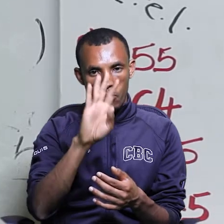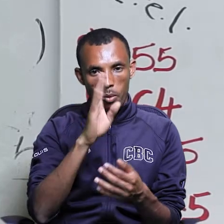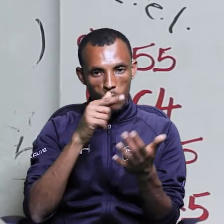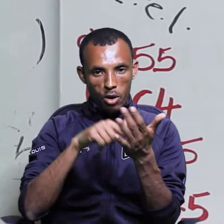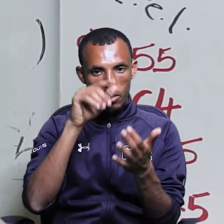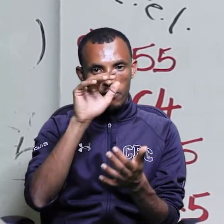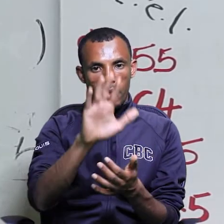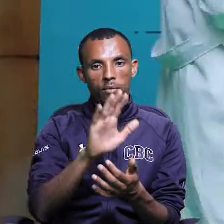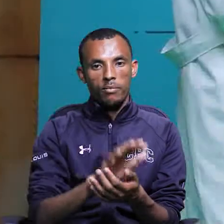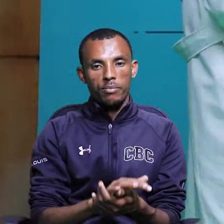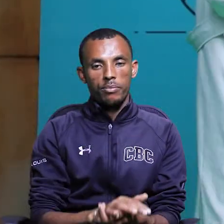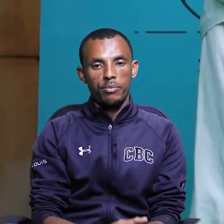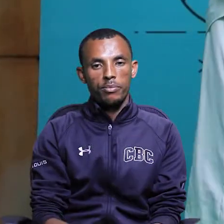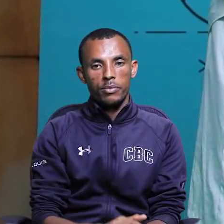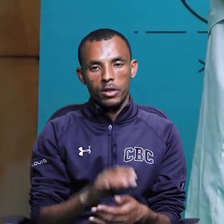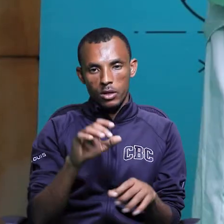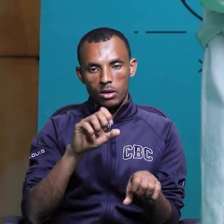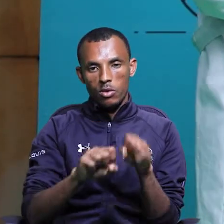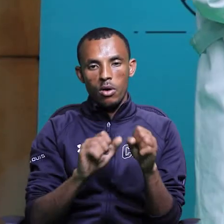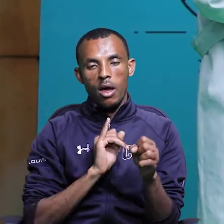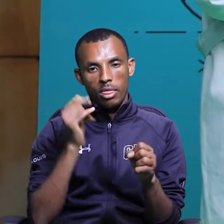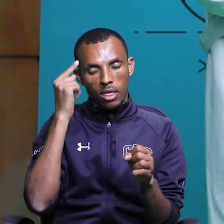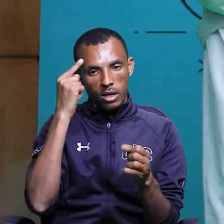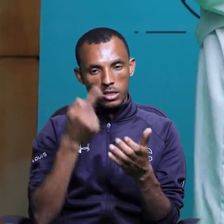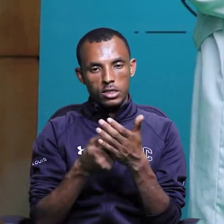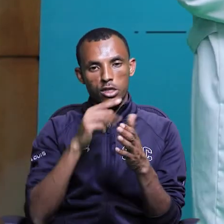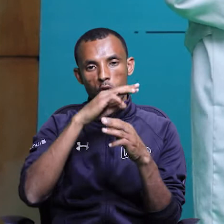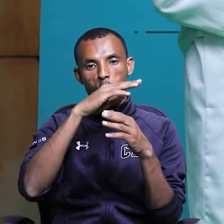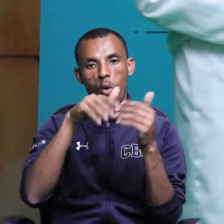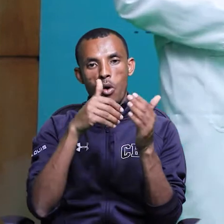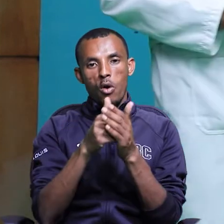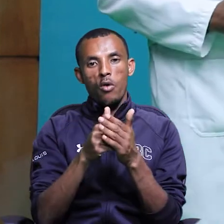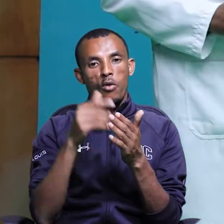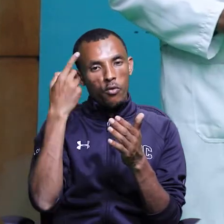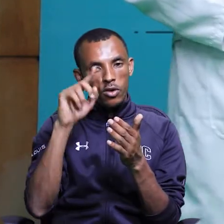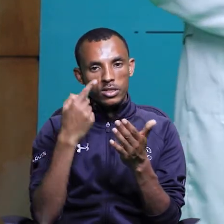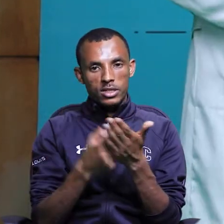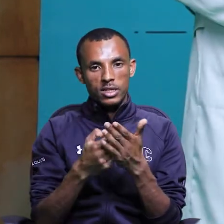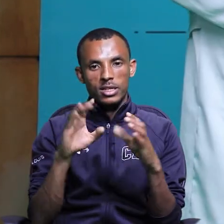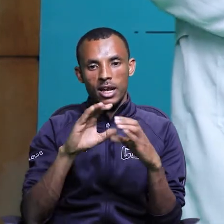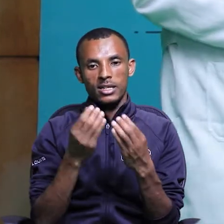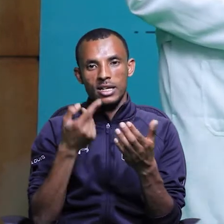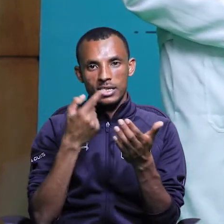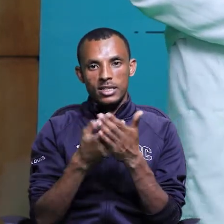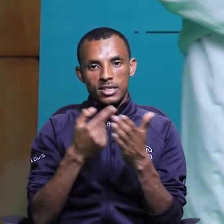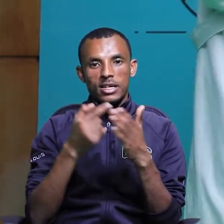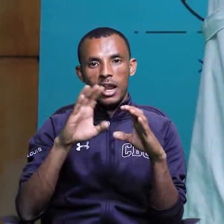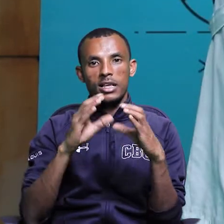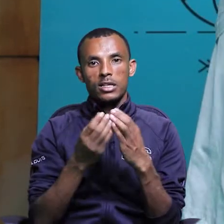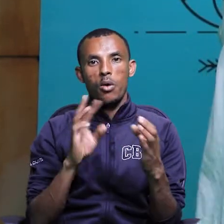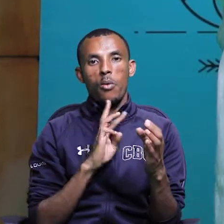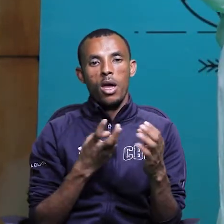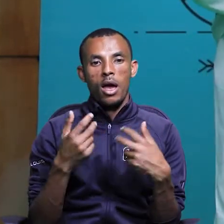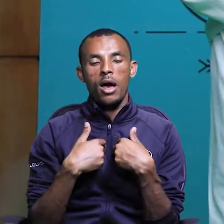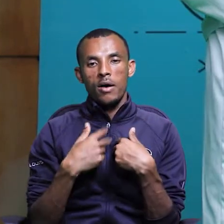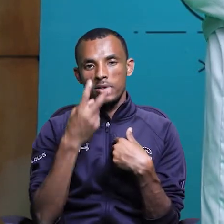54.5 it will be. So I think this is the whole for this class. In this class, we have seen